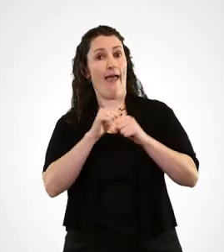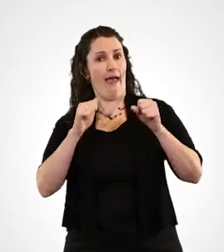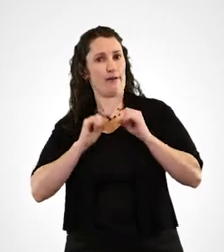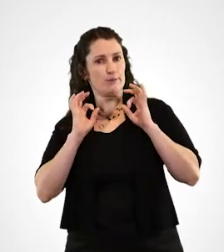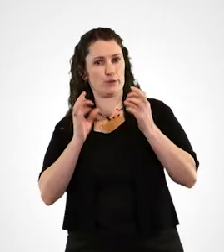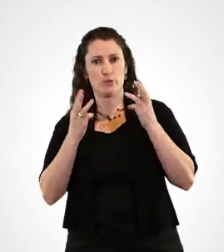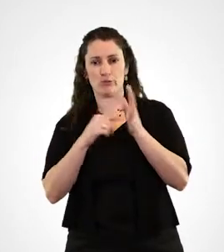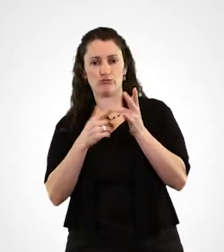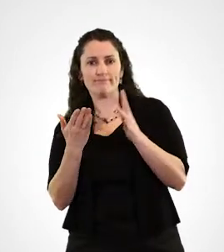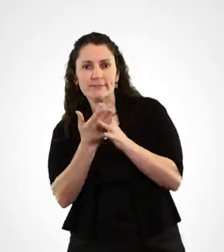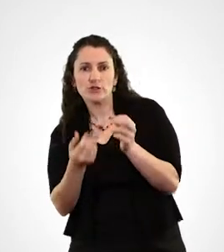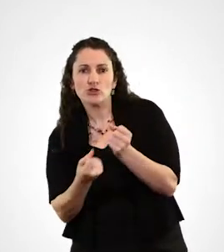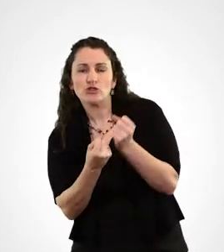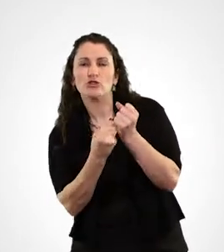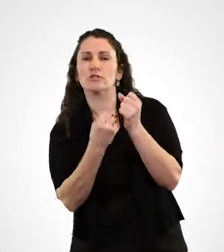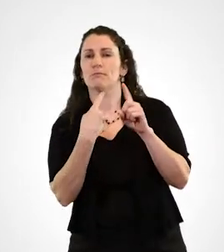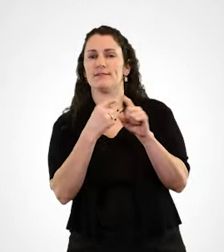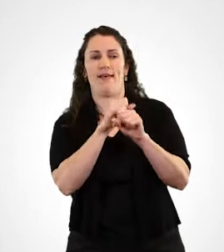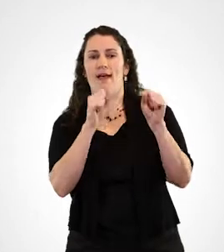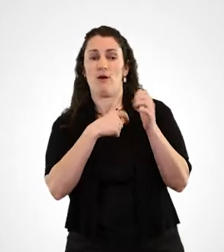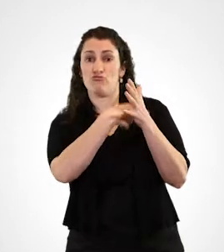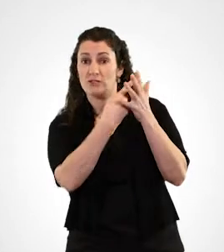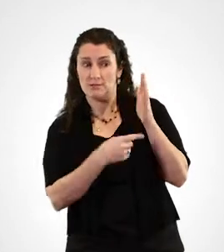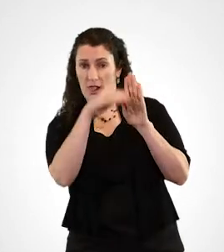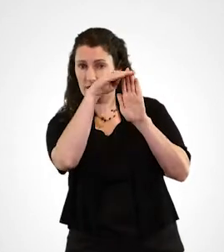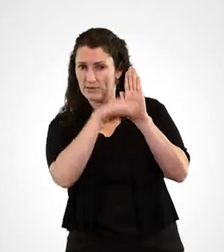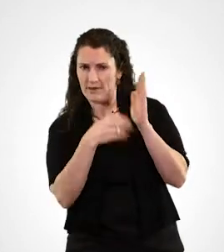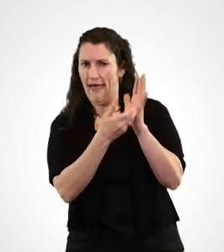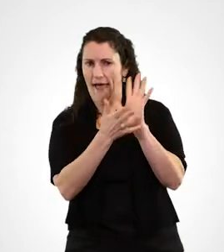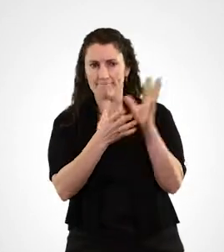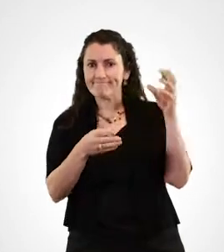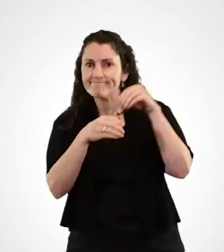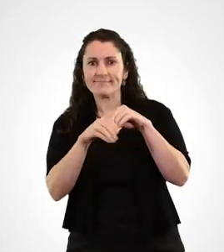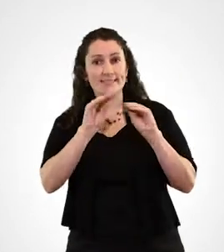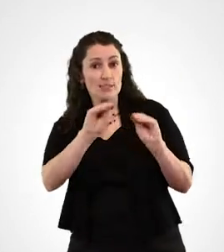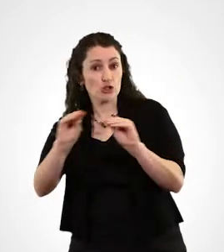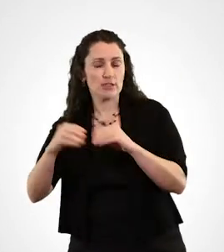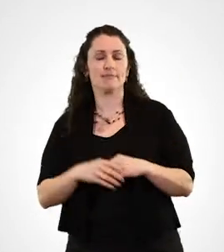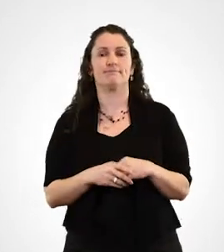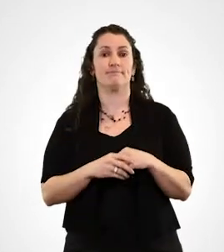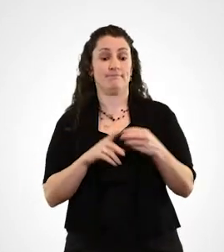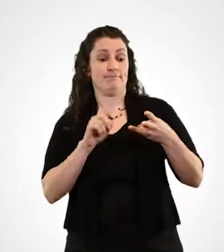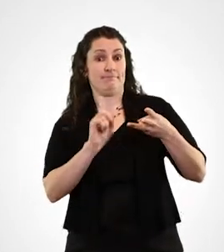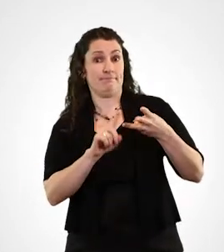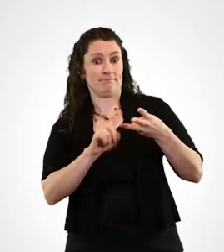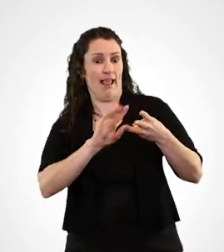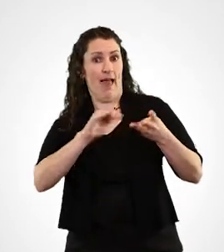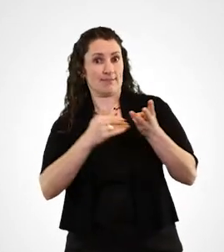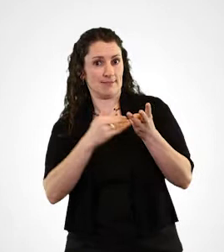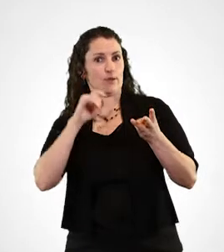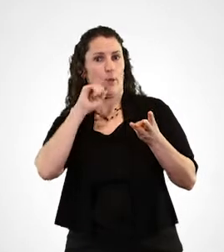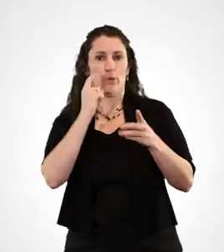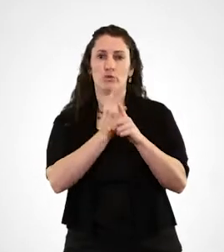particular intervention and the principles and how you put the principles into practice. And now finally, what I'm going to talk about